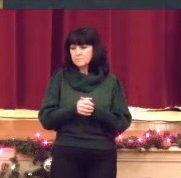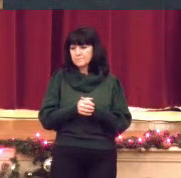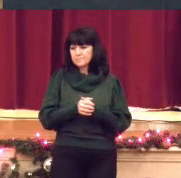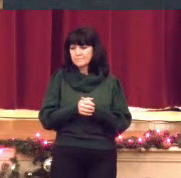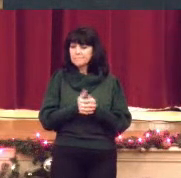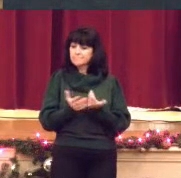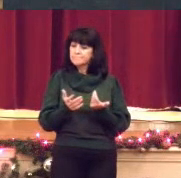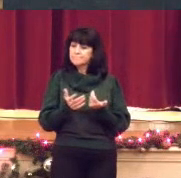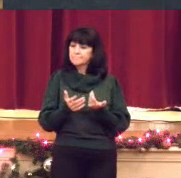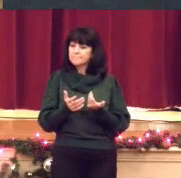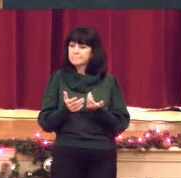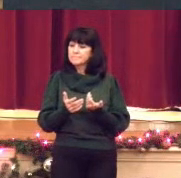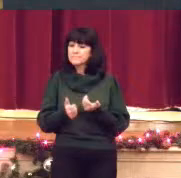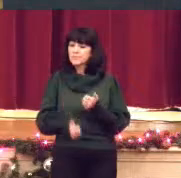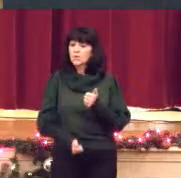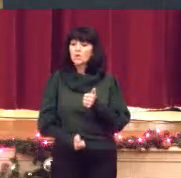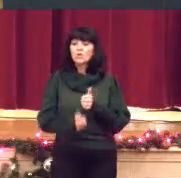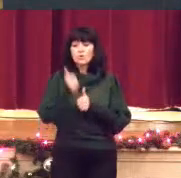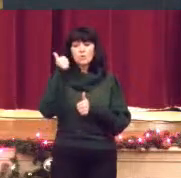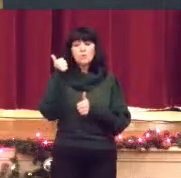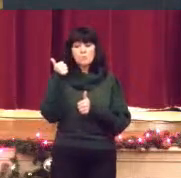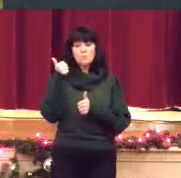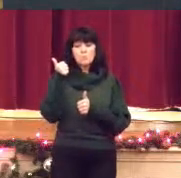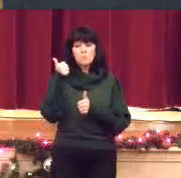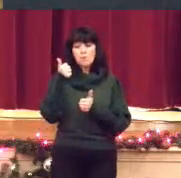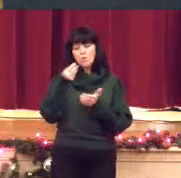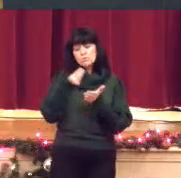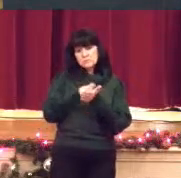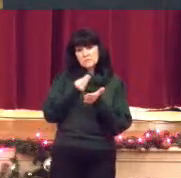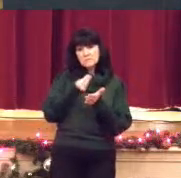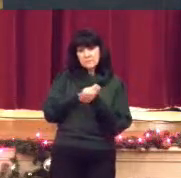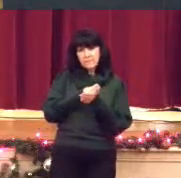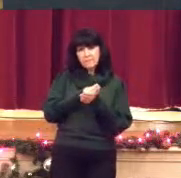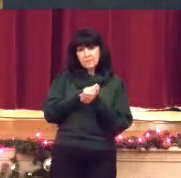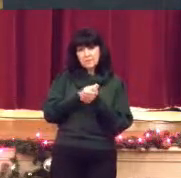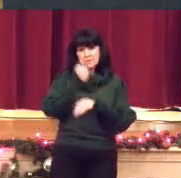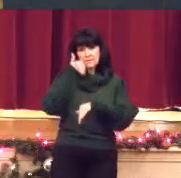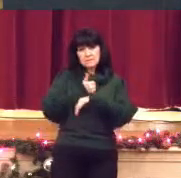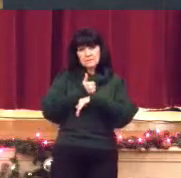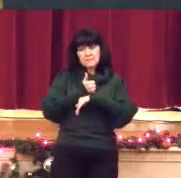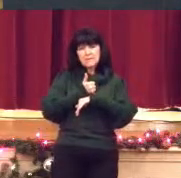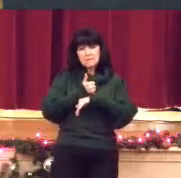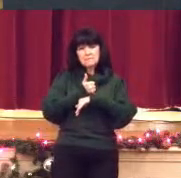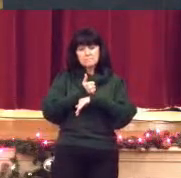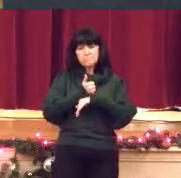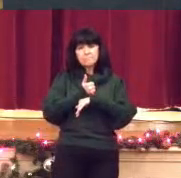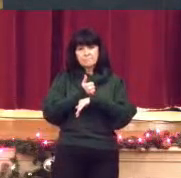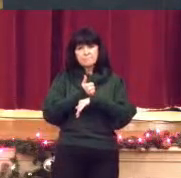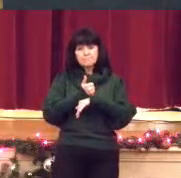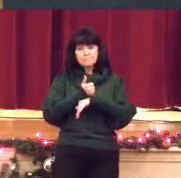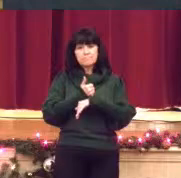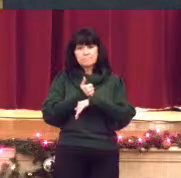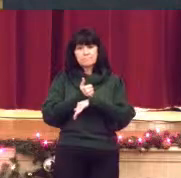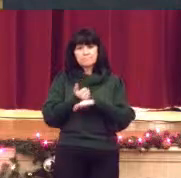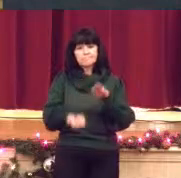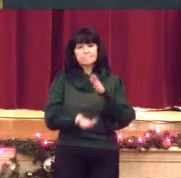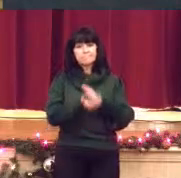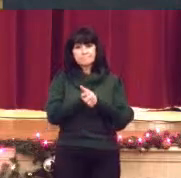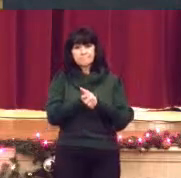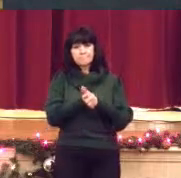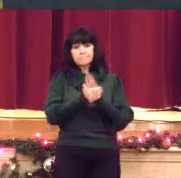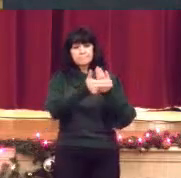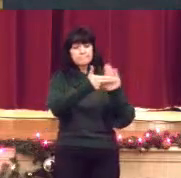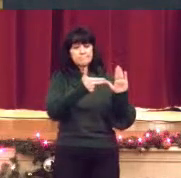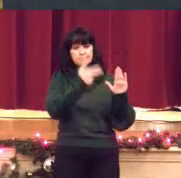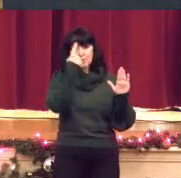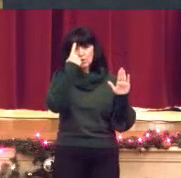of the additional funding and investment that we're making at the state level in education is for our children from